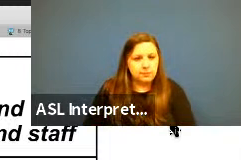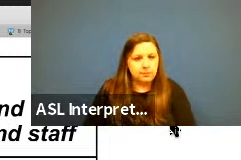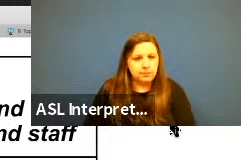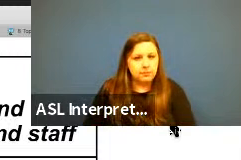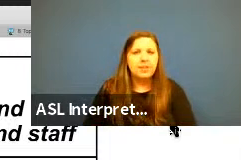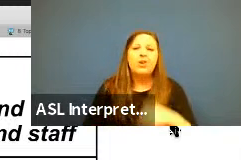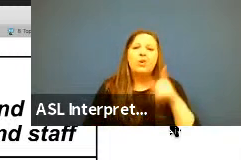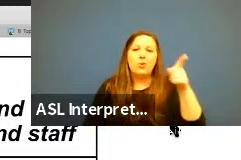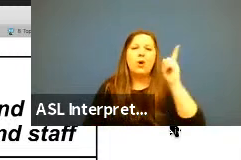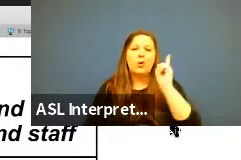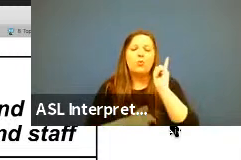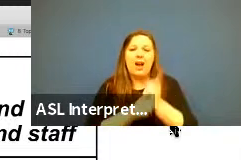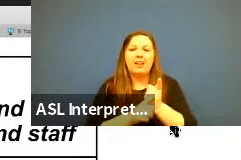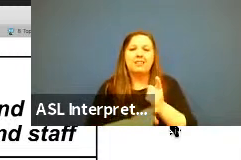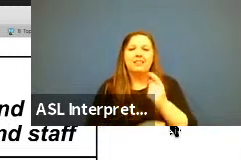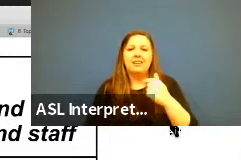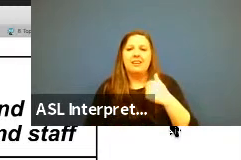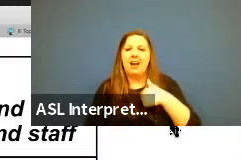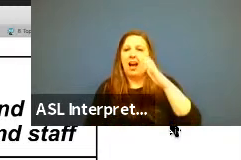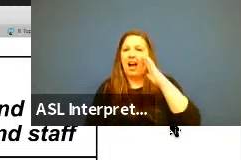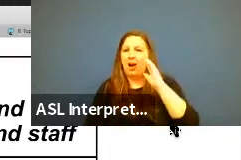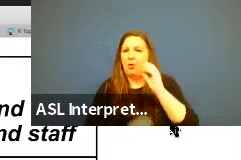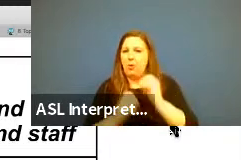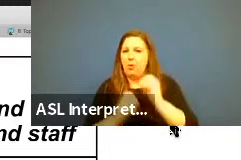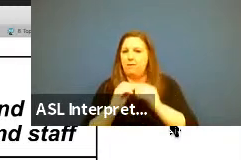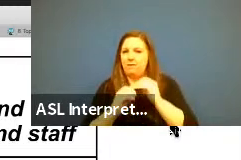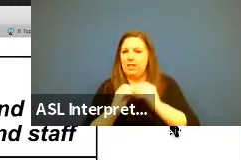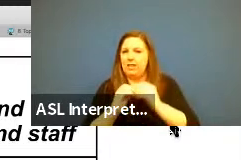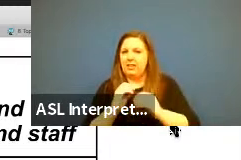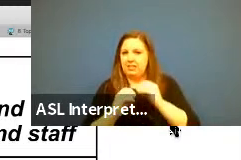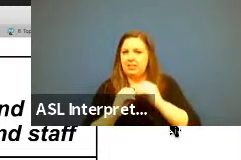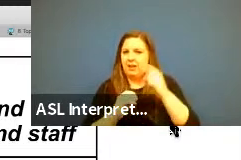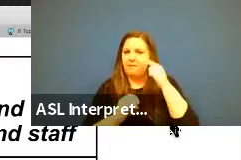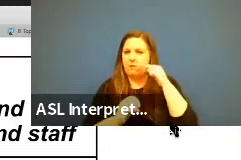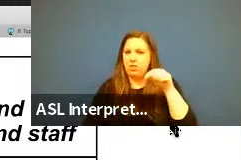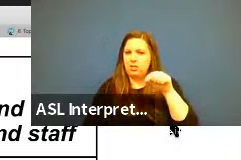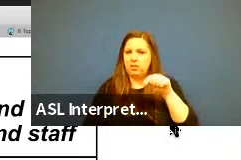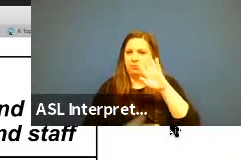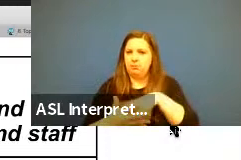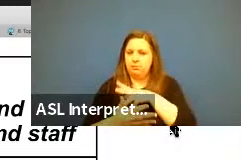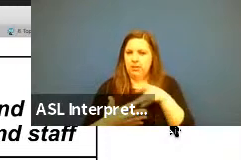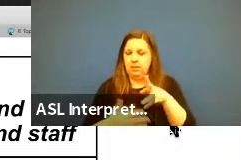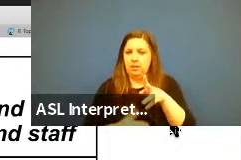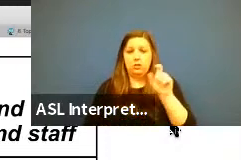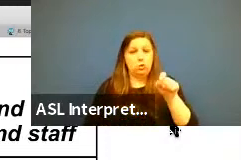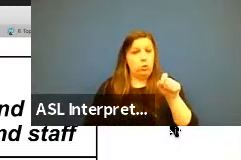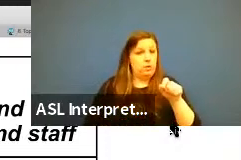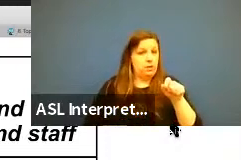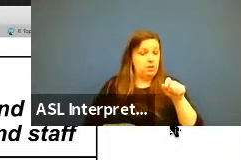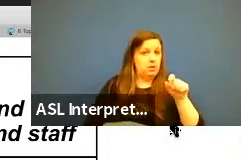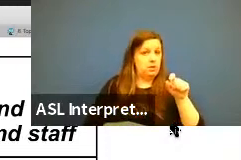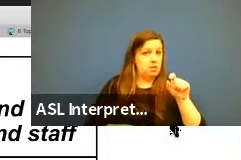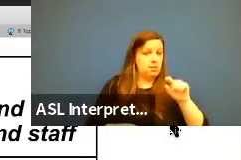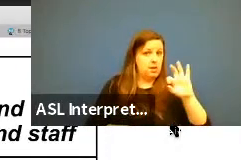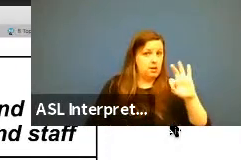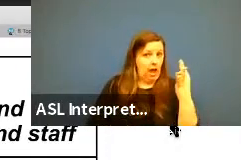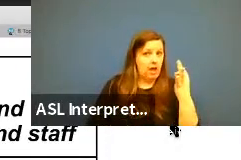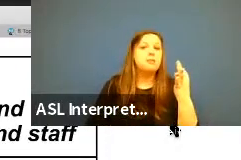You are correct. I will correct that on this one. Should be the 9th. Yes,